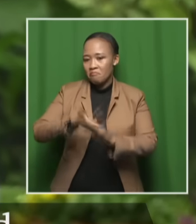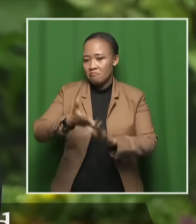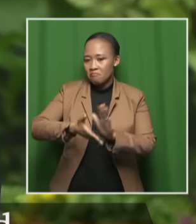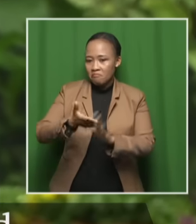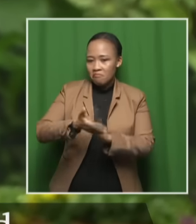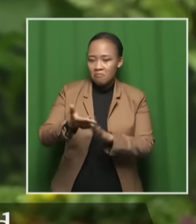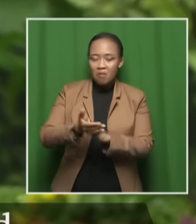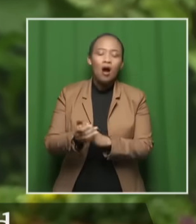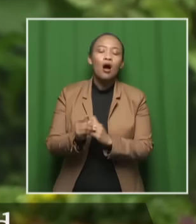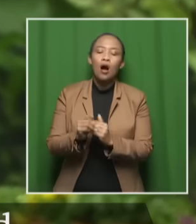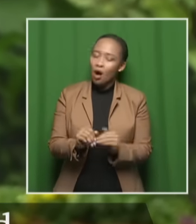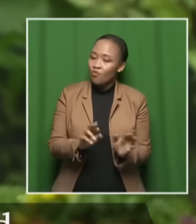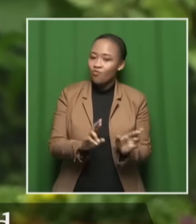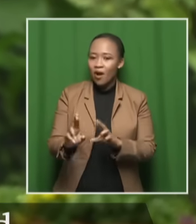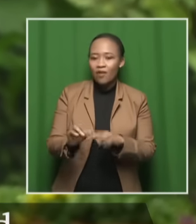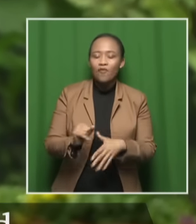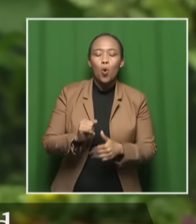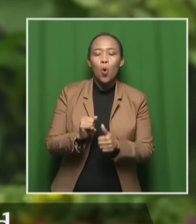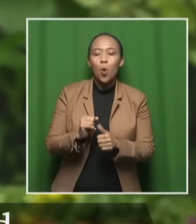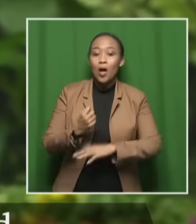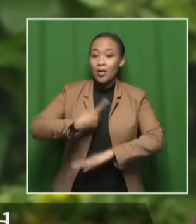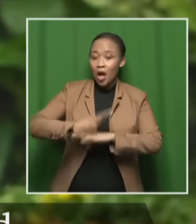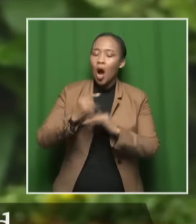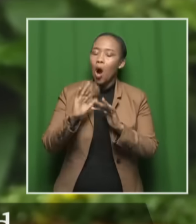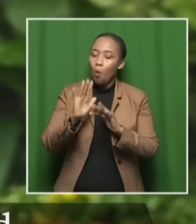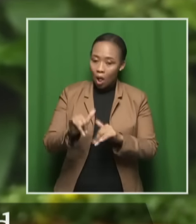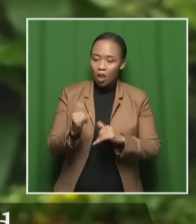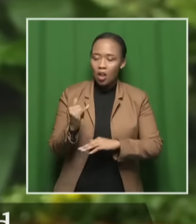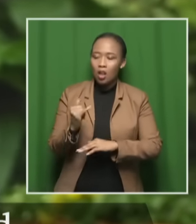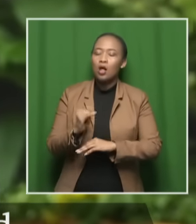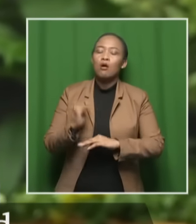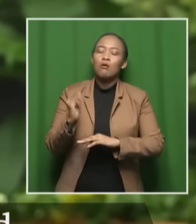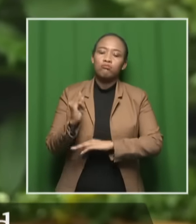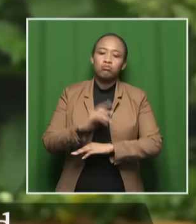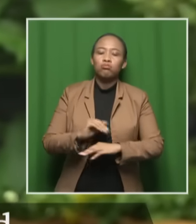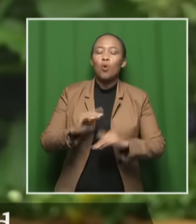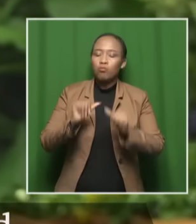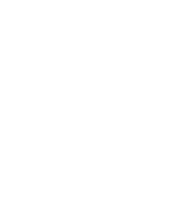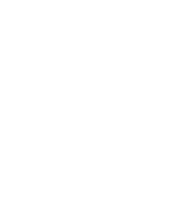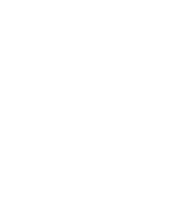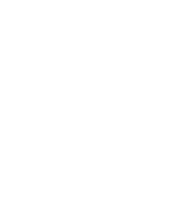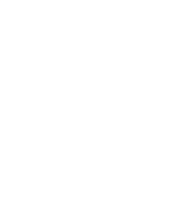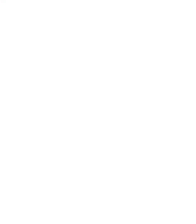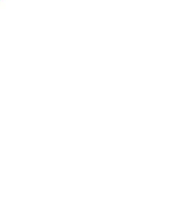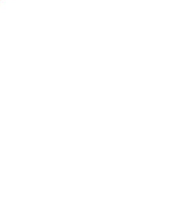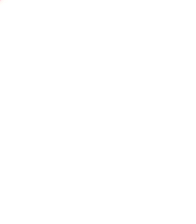this day and we'll continue to bring you rolling coverage throughout this day. But for now, back to you in studio, Leanne.